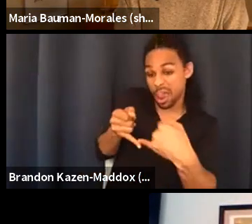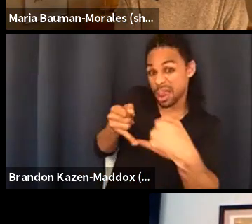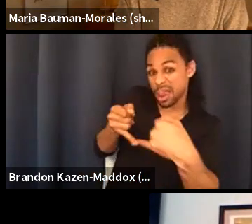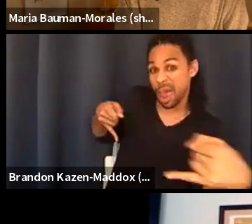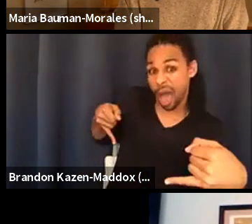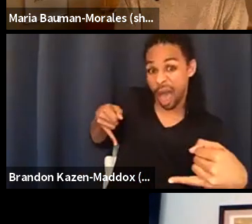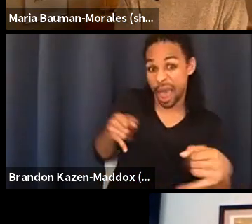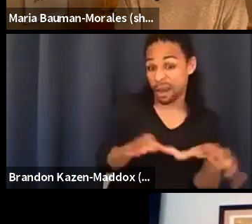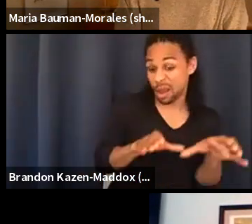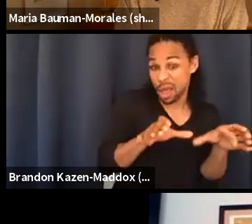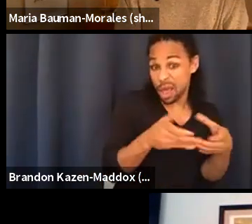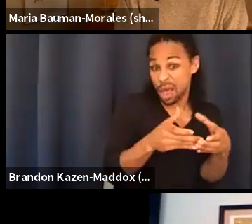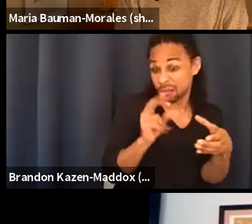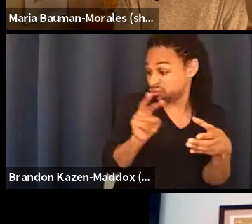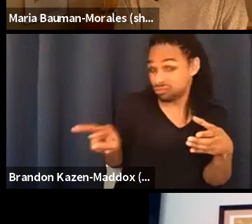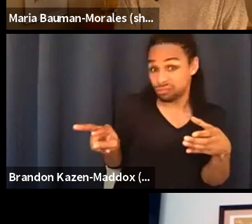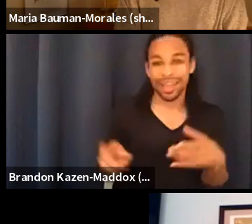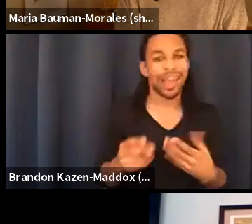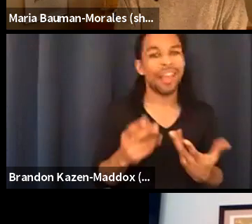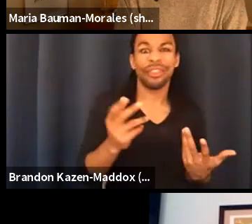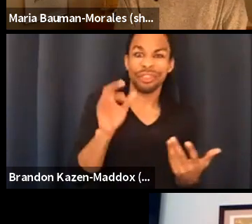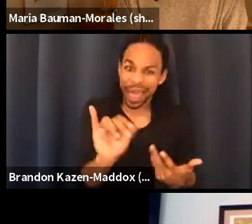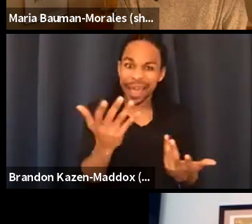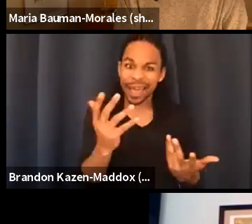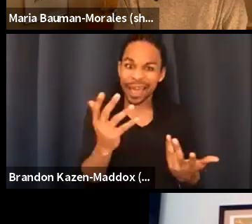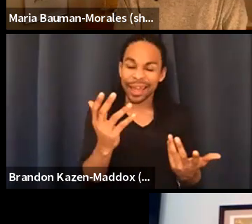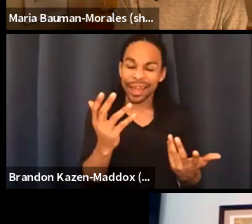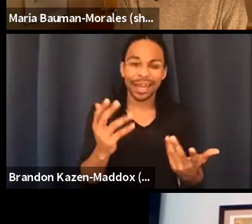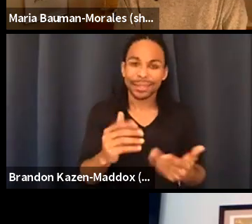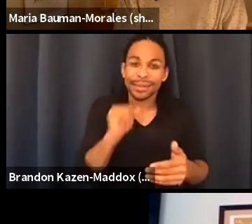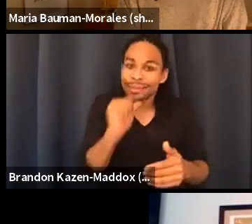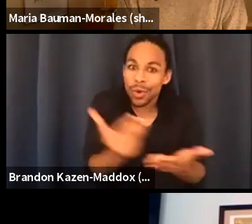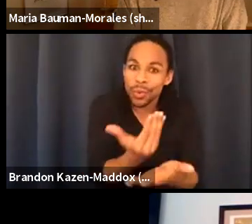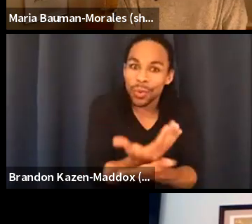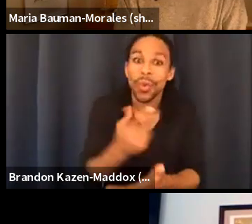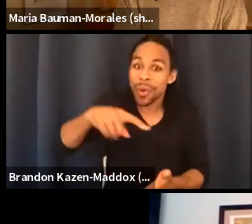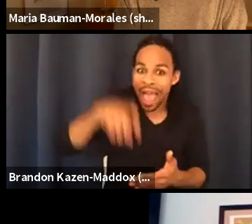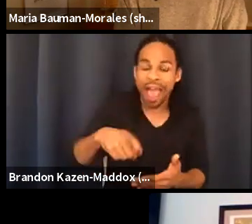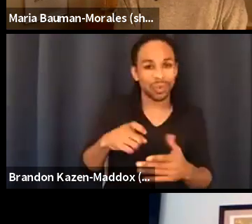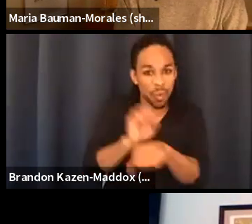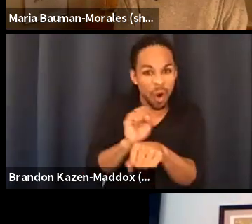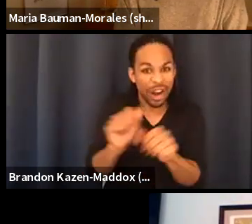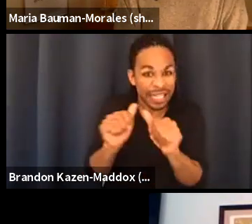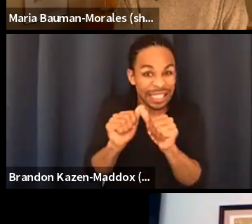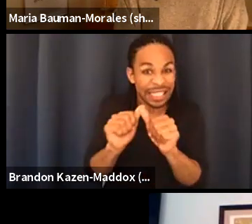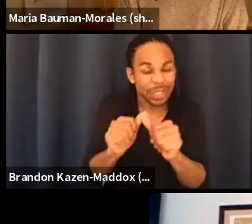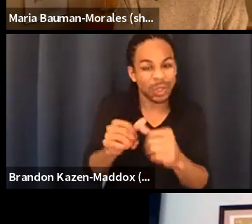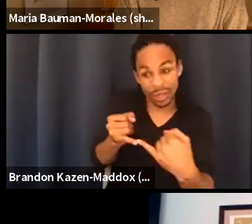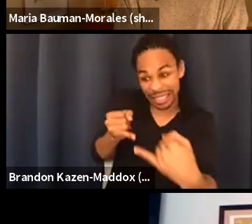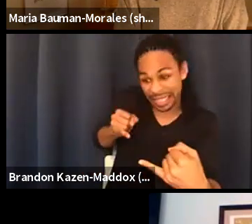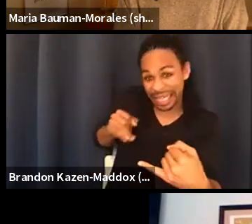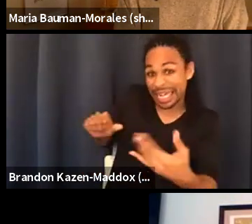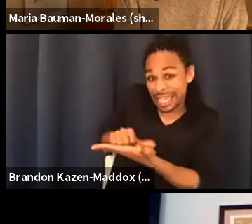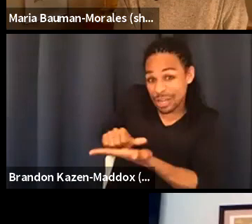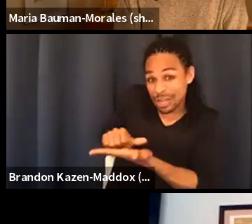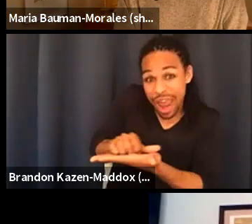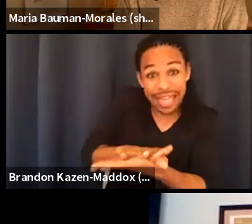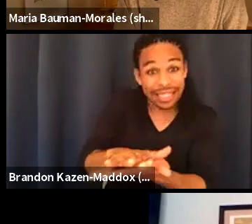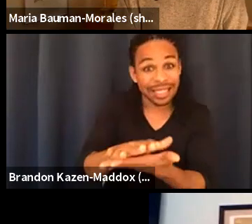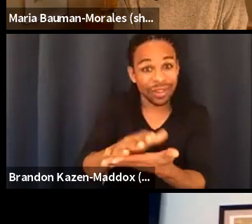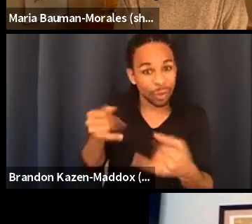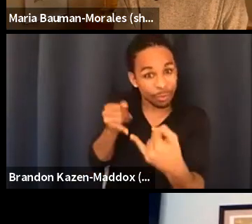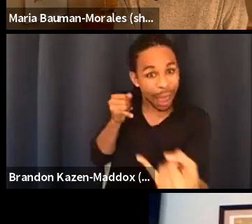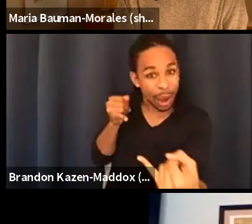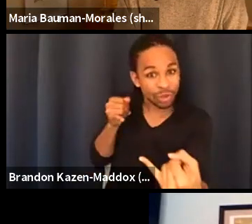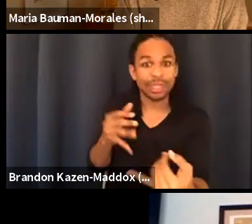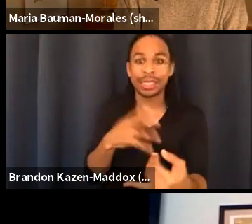and we need to do some research and figure out, you know, what type of strategies were put in place, because it is time for us